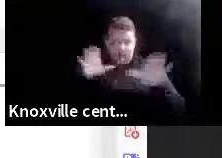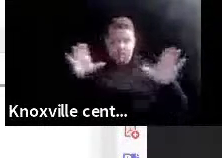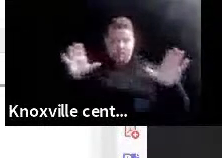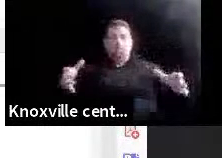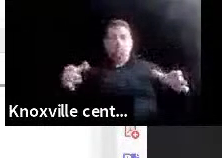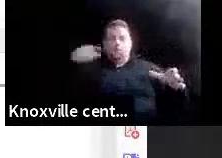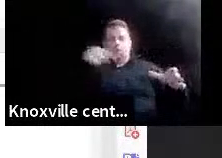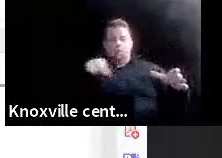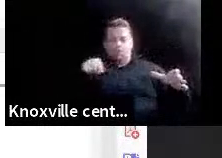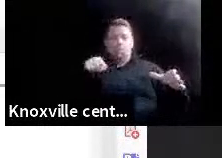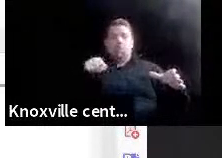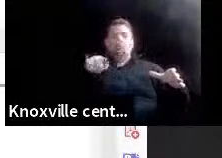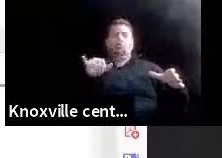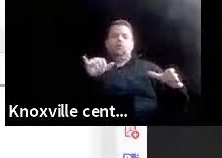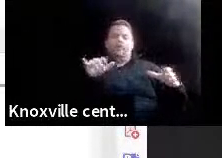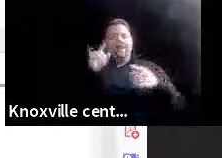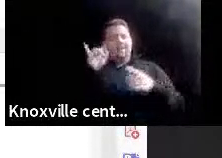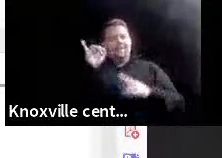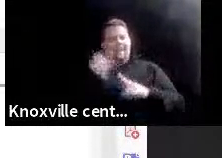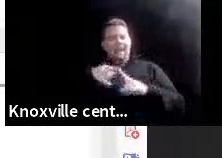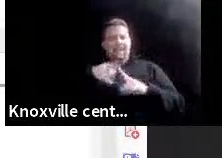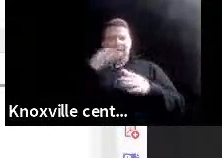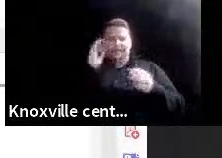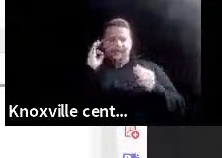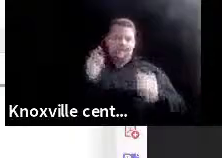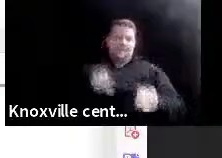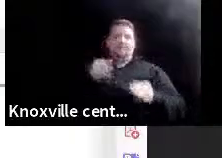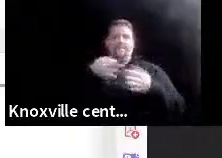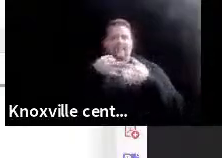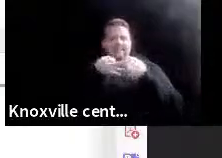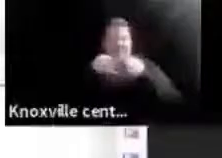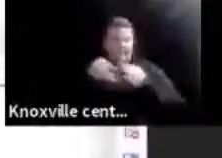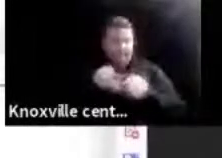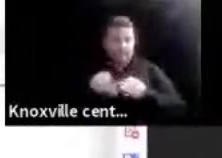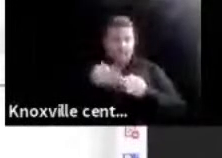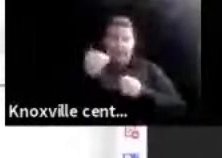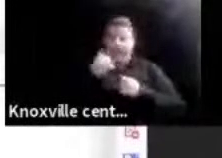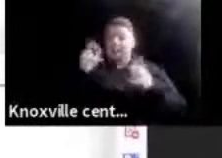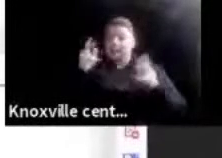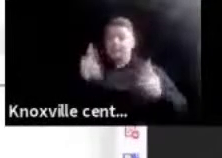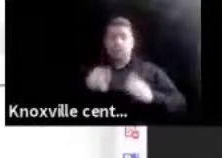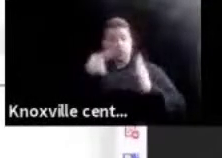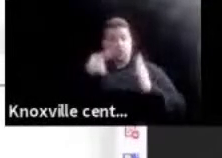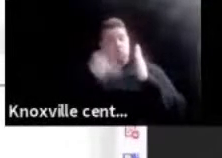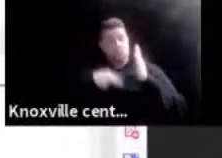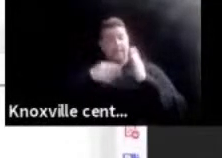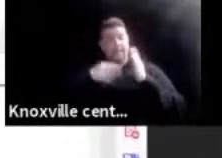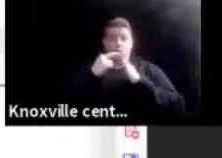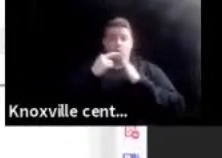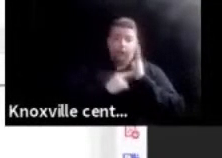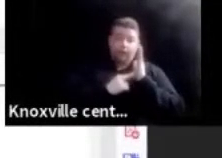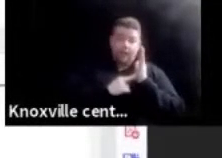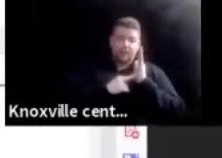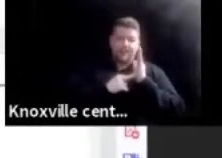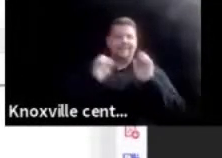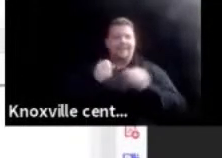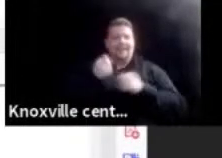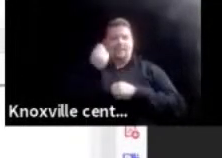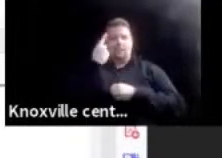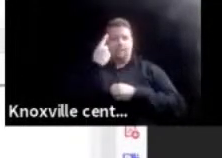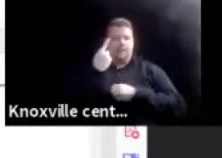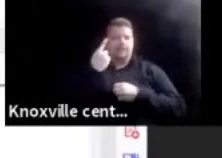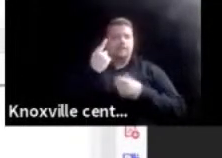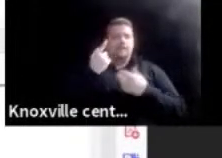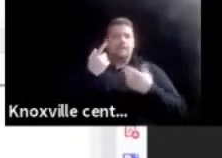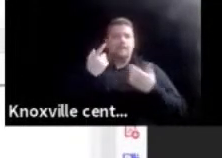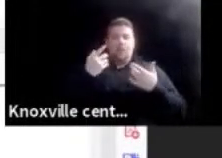that provides an objective definition that anybody who reads the regulation can understand, whether